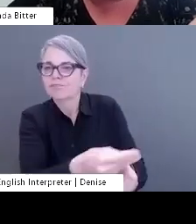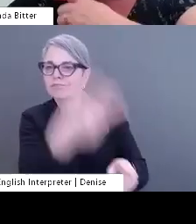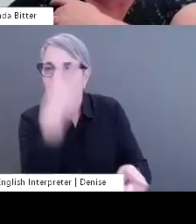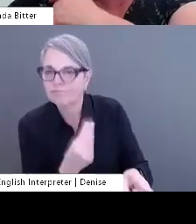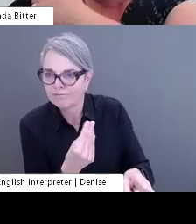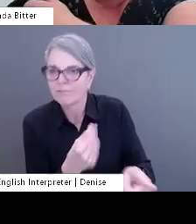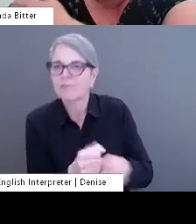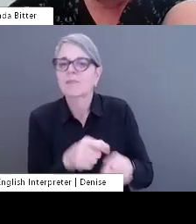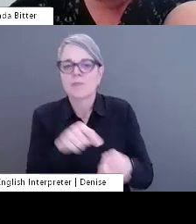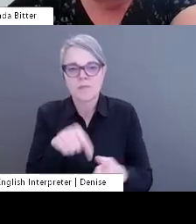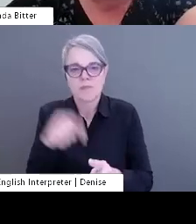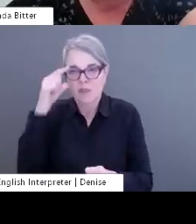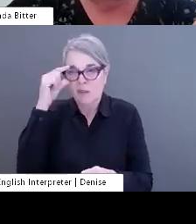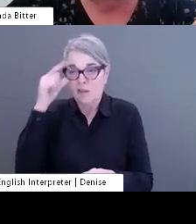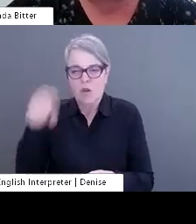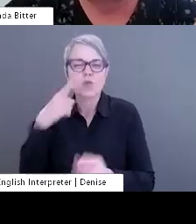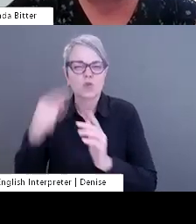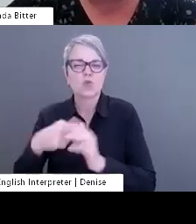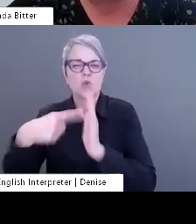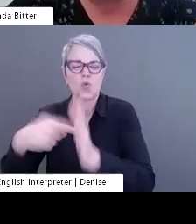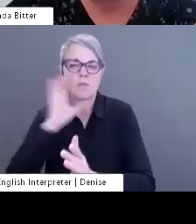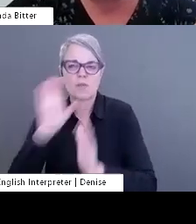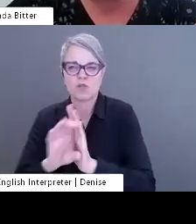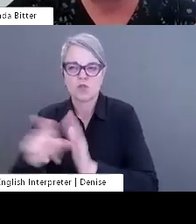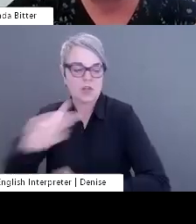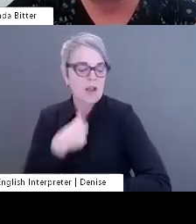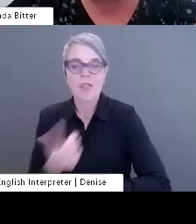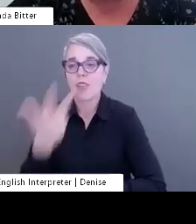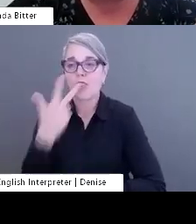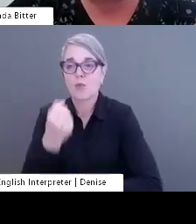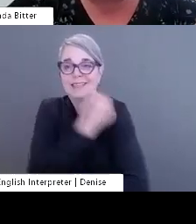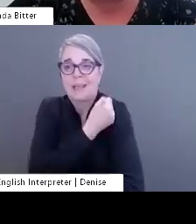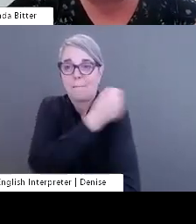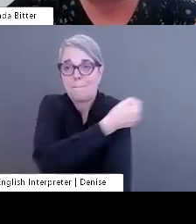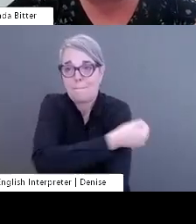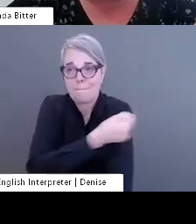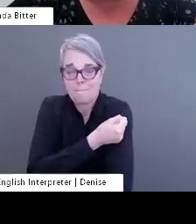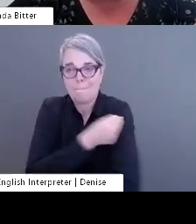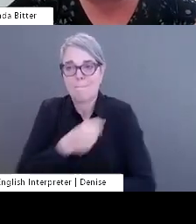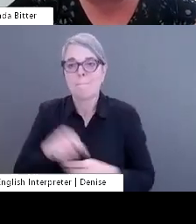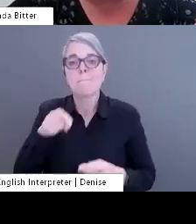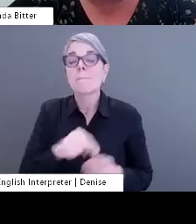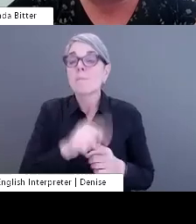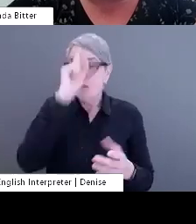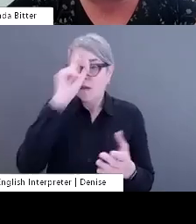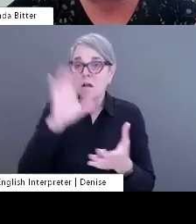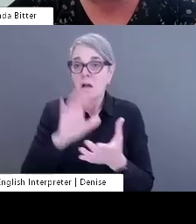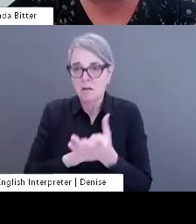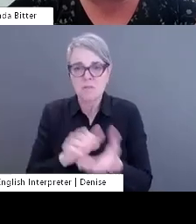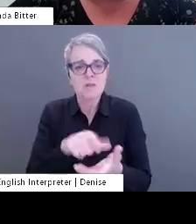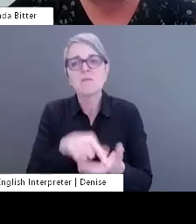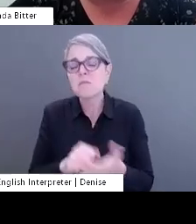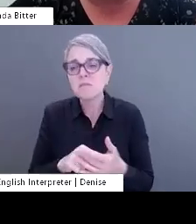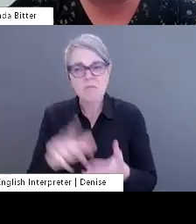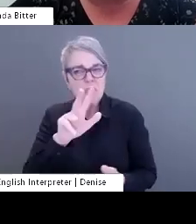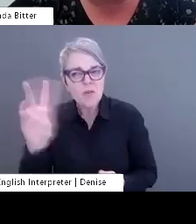had 3 stab wounds in her shoulder. She'd brought her husband of 37 years dinner and brought a